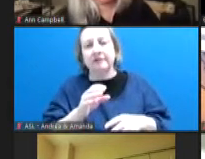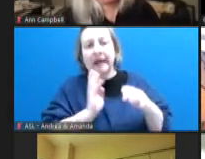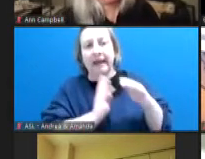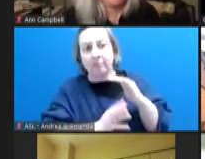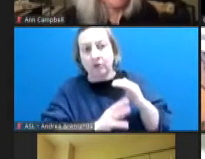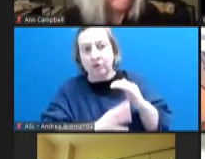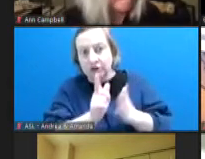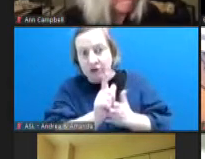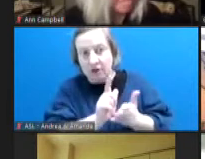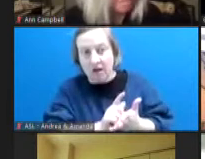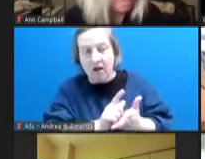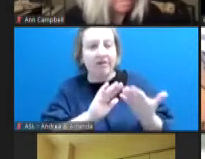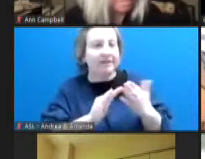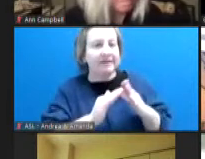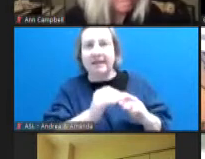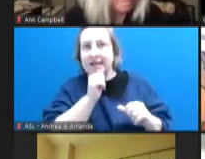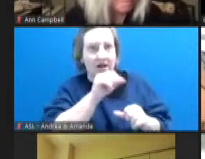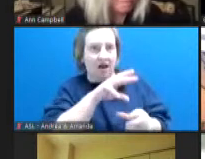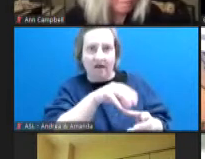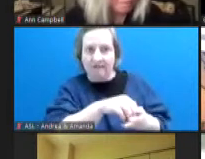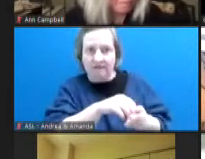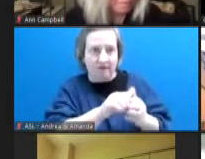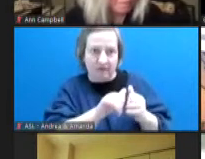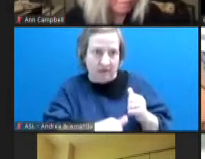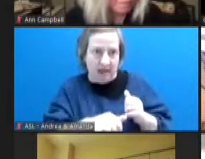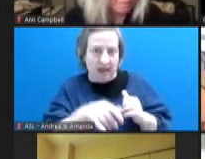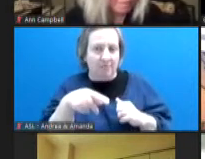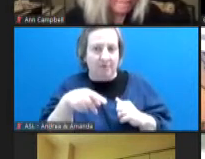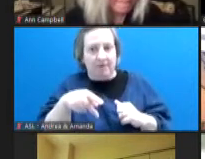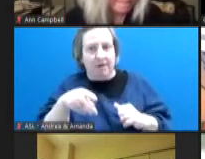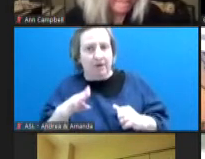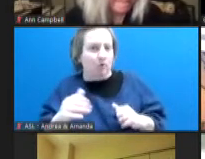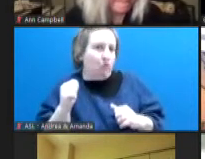would not be involved in that, and PPB would not.